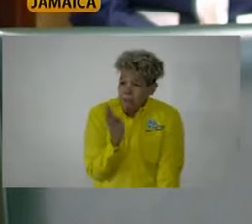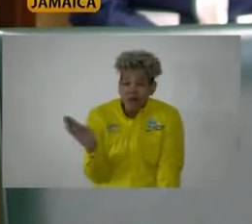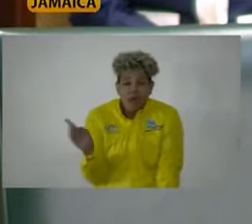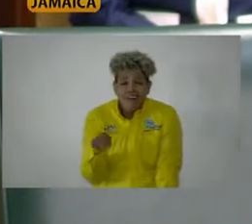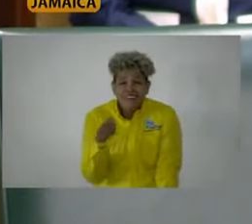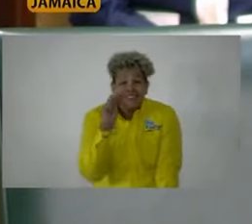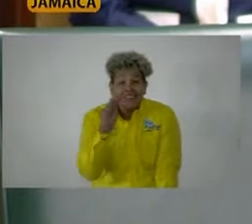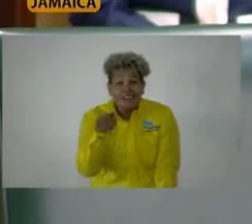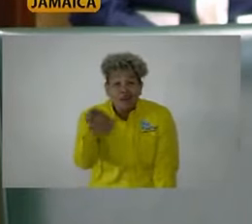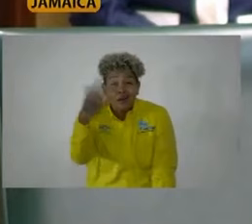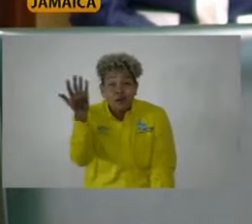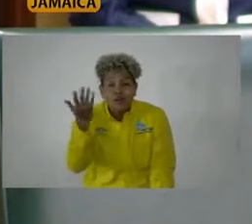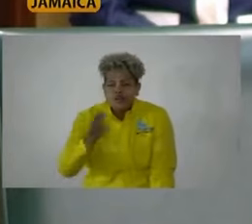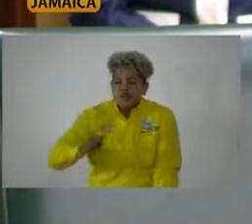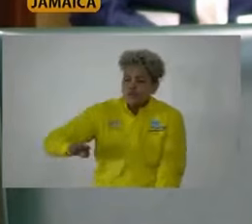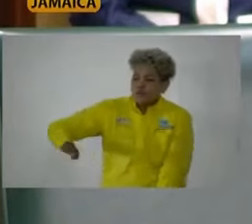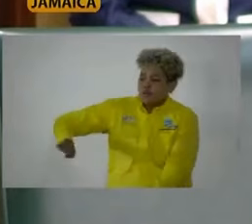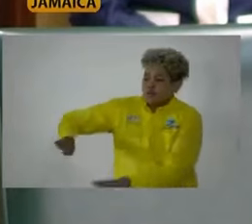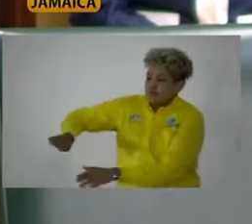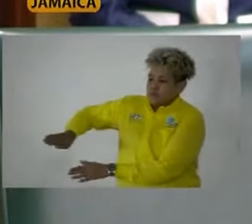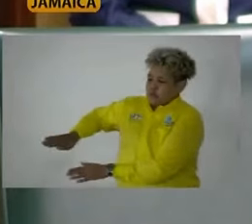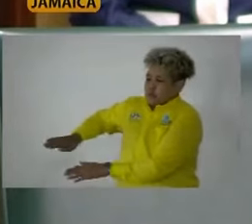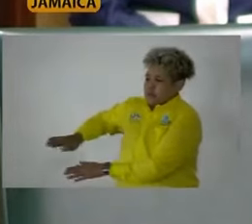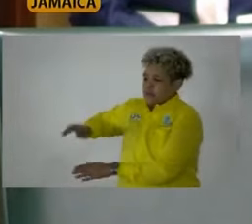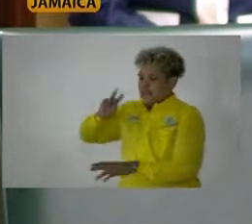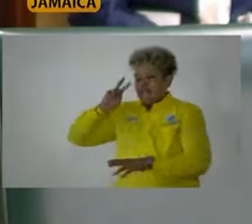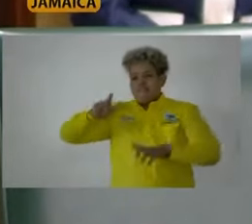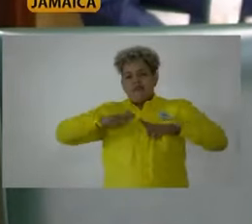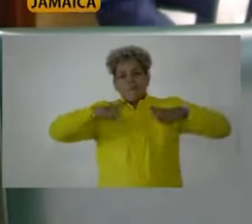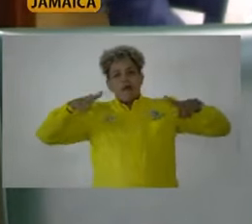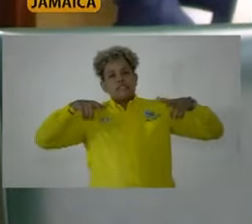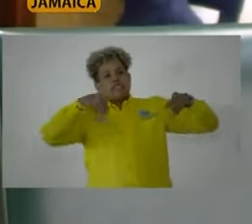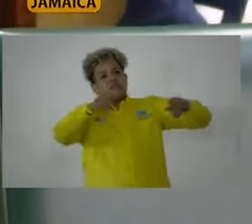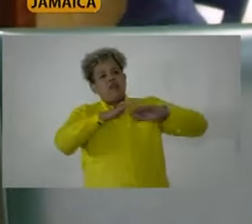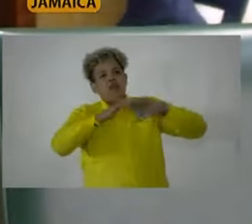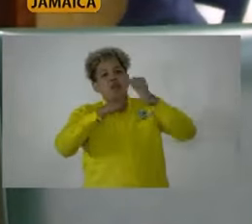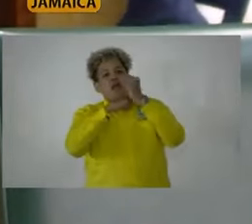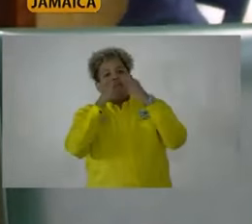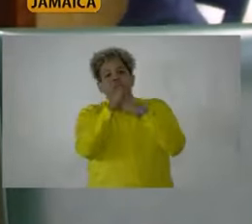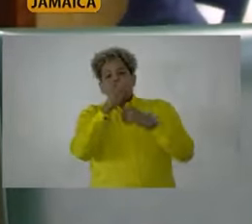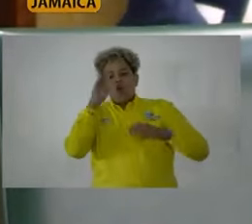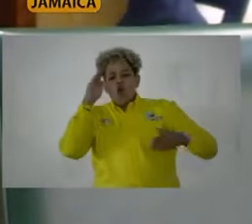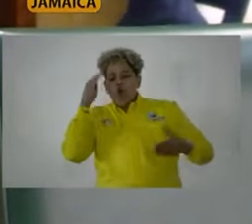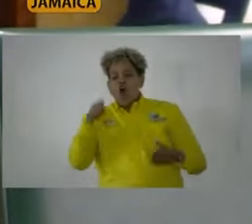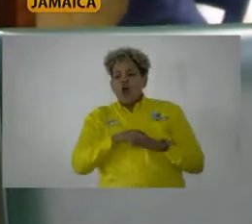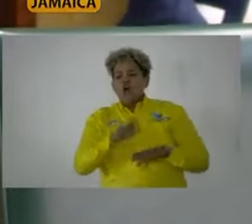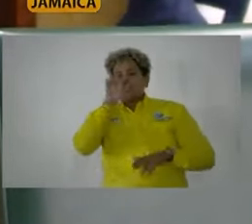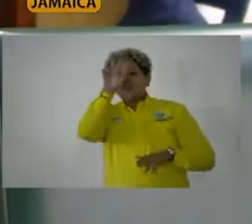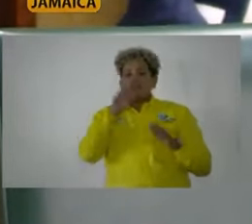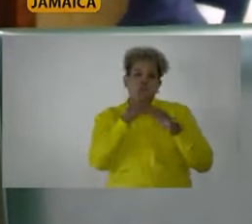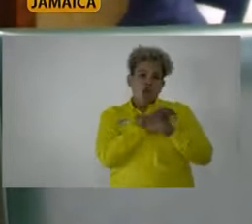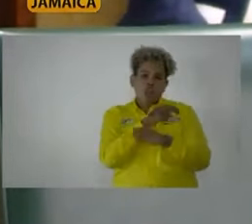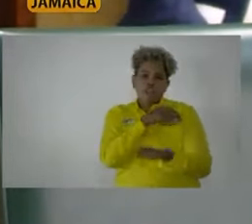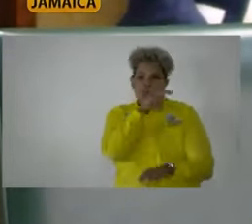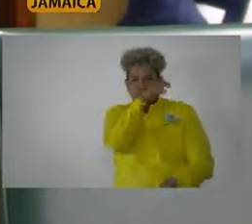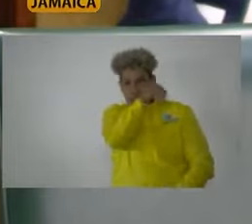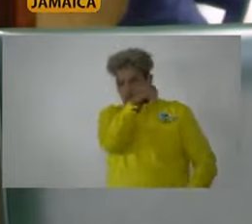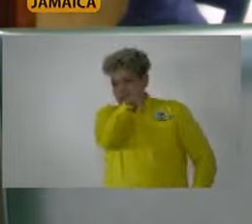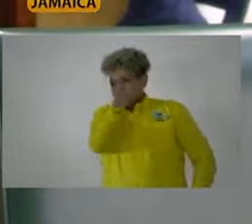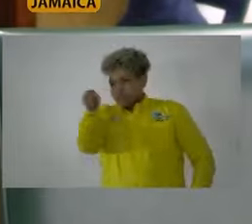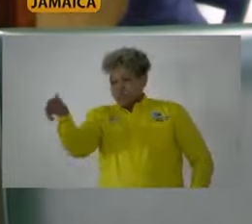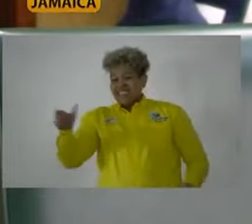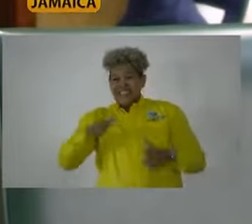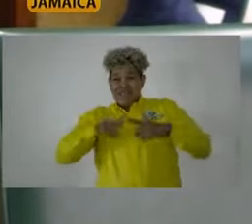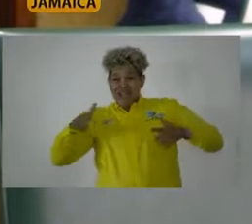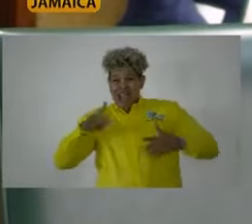an extent, sidelined in favor of massive spend on infrastructure concentrated in 3 hospitals. The